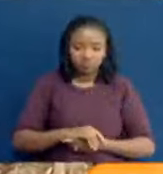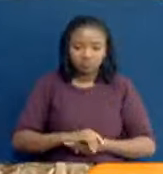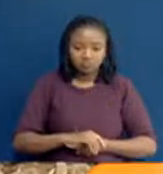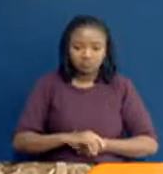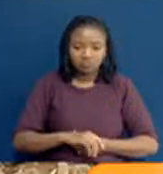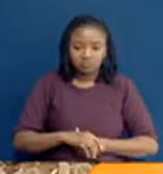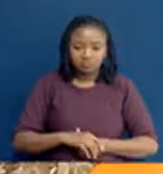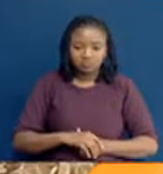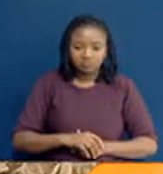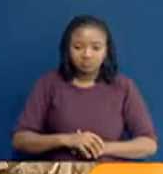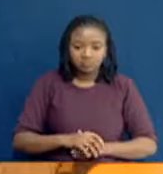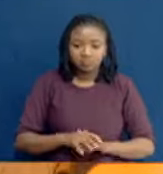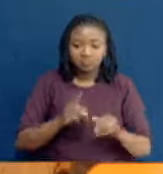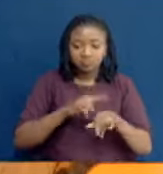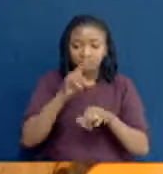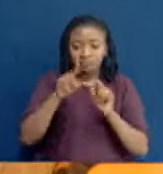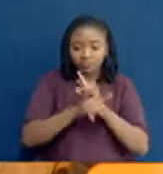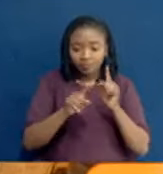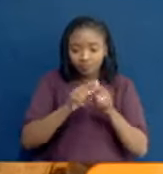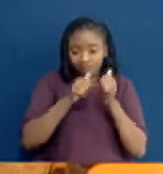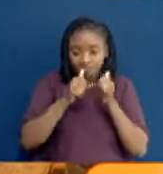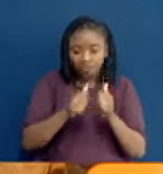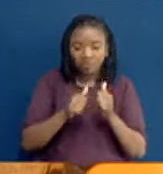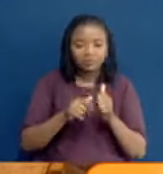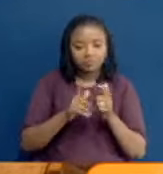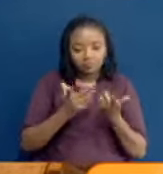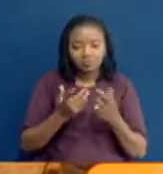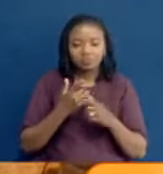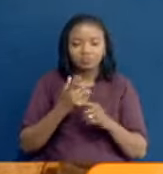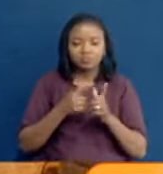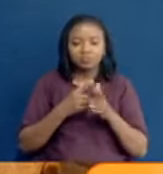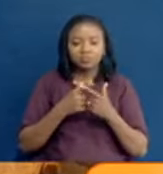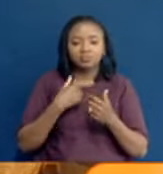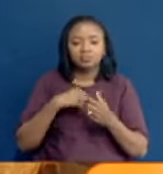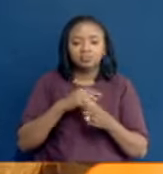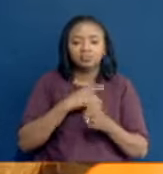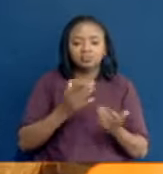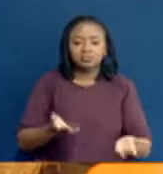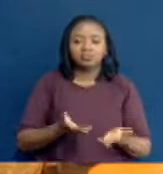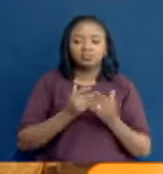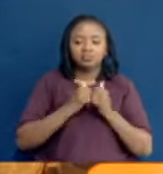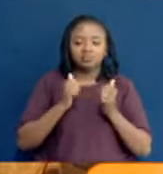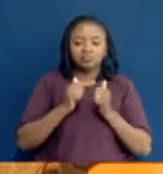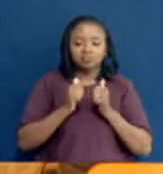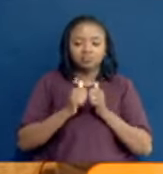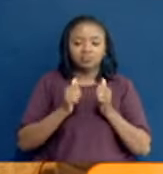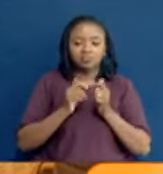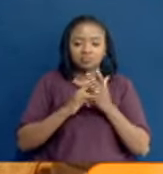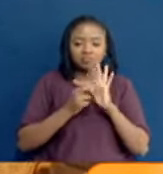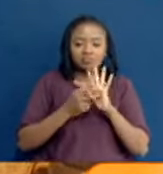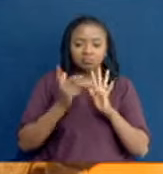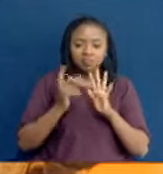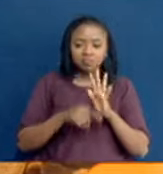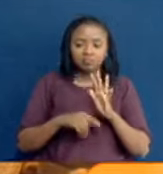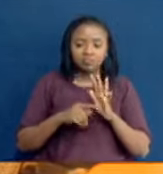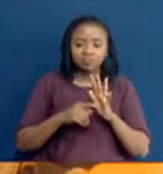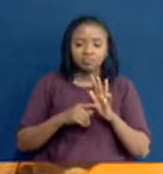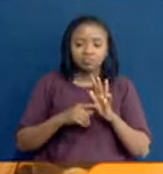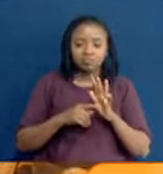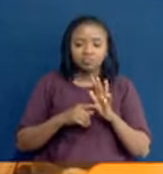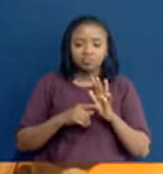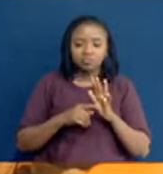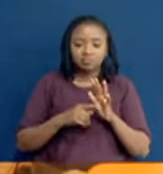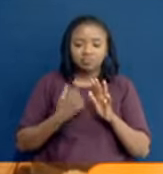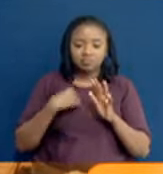When the season is good, of course, we have a lot of traffic at the gate. So means that